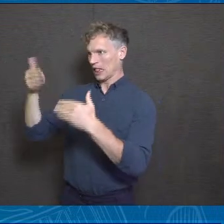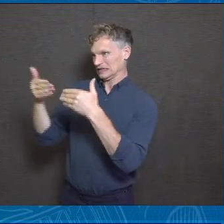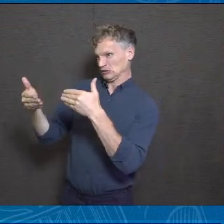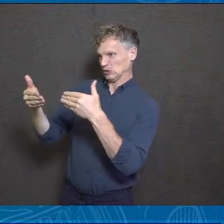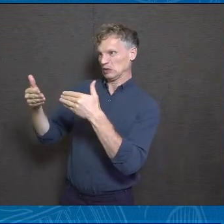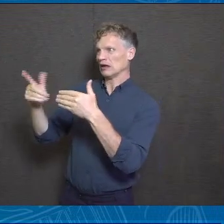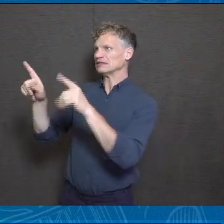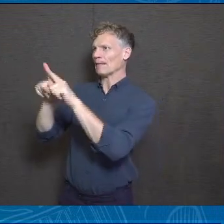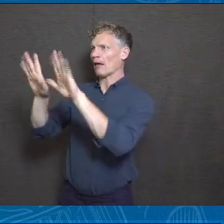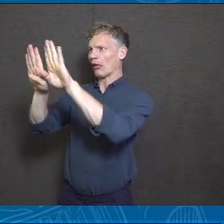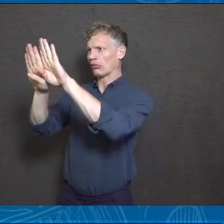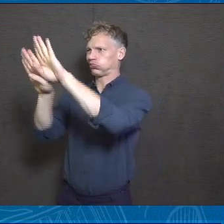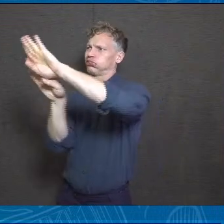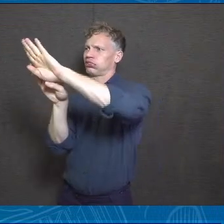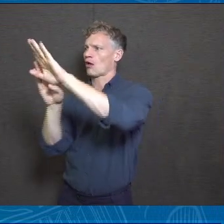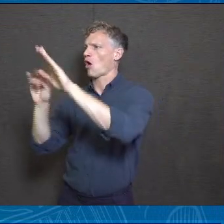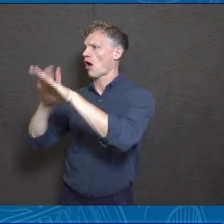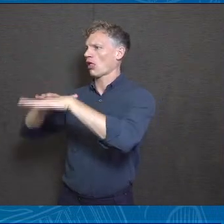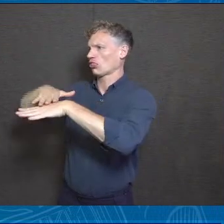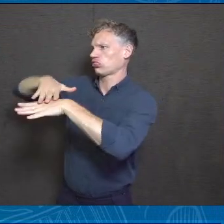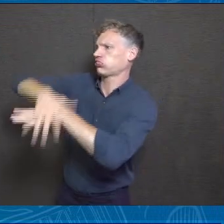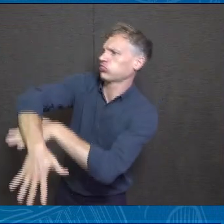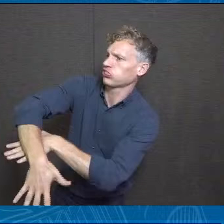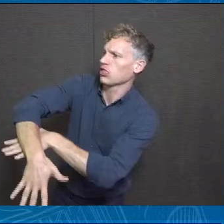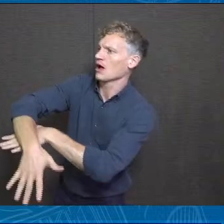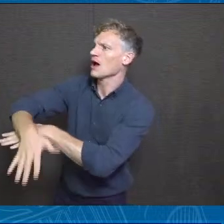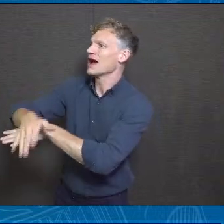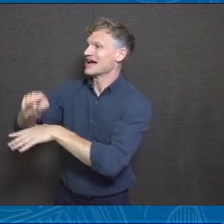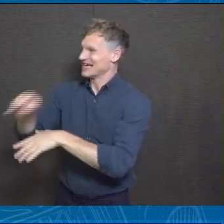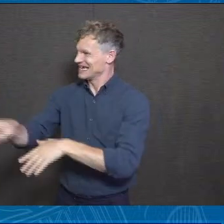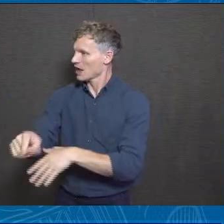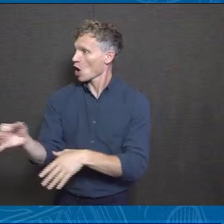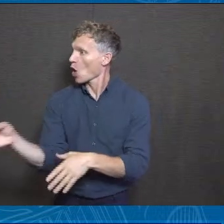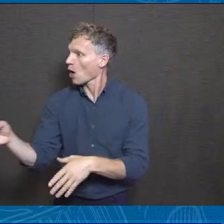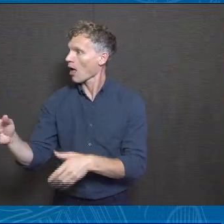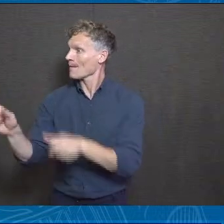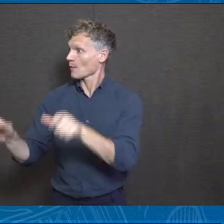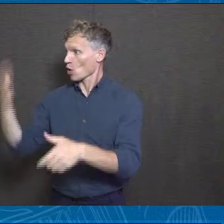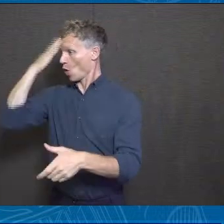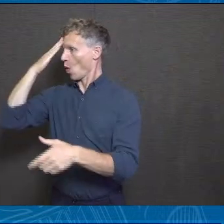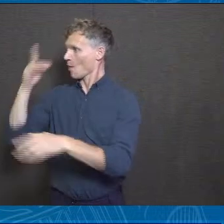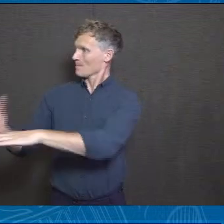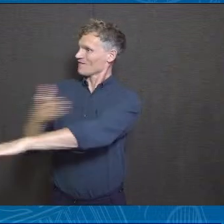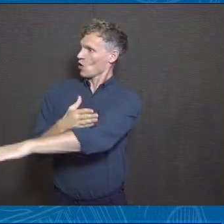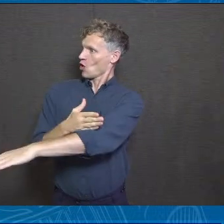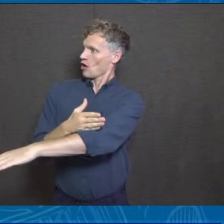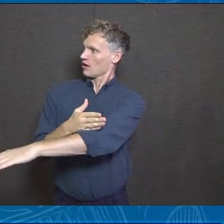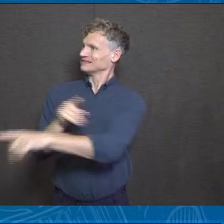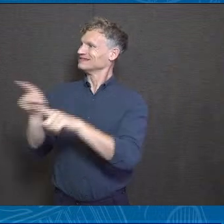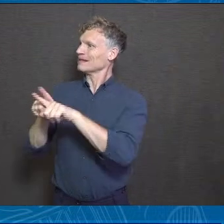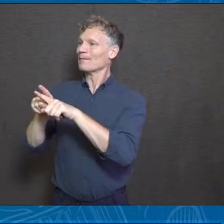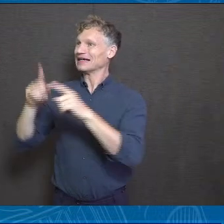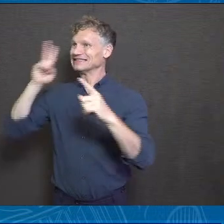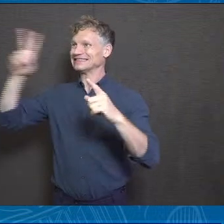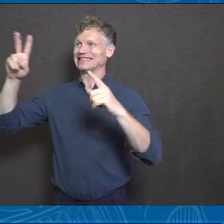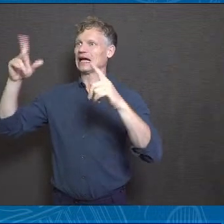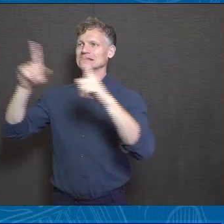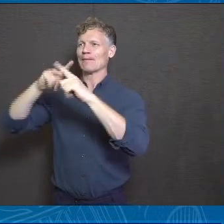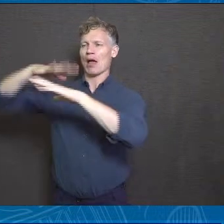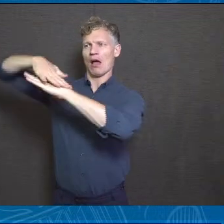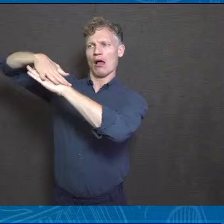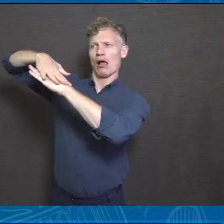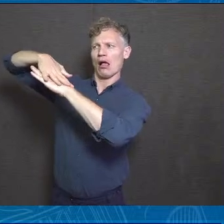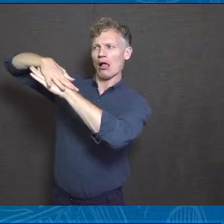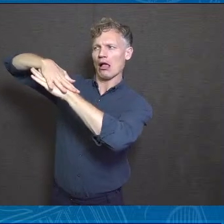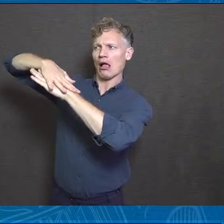that when disasters happen, especially in this area is the landslide, then they will be able to